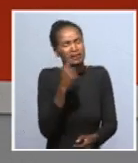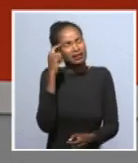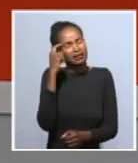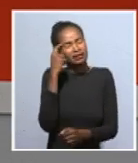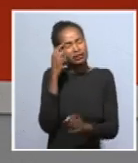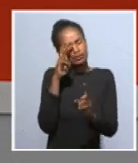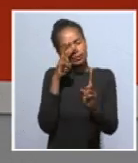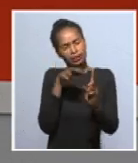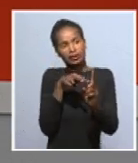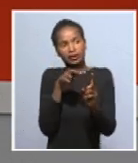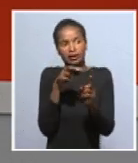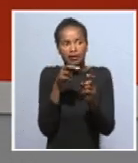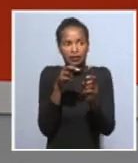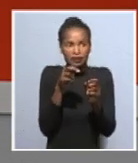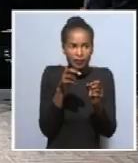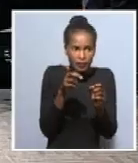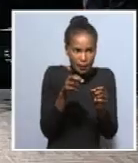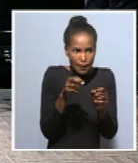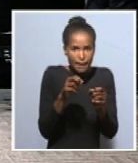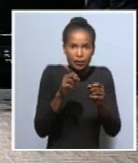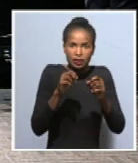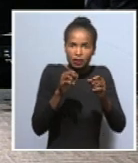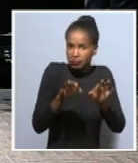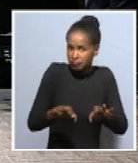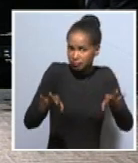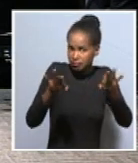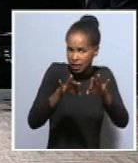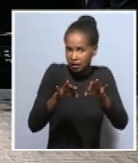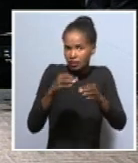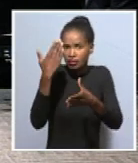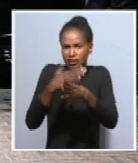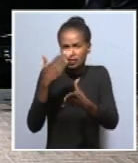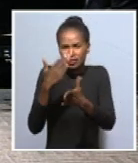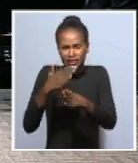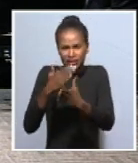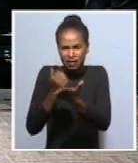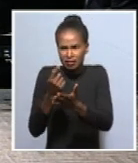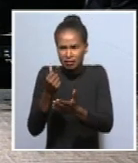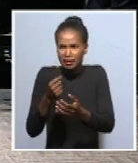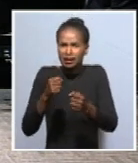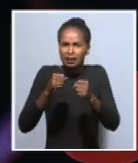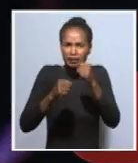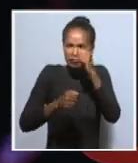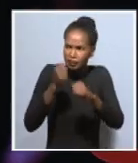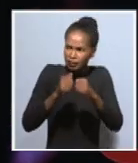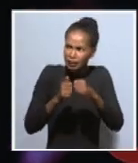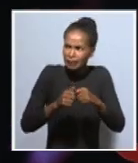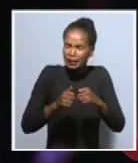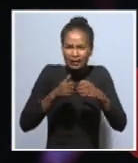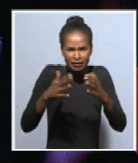on the sector of agriculture directly and indirectly? Yeah, I think you see that